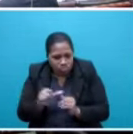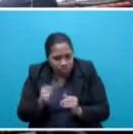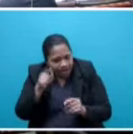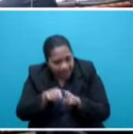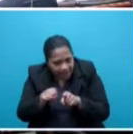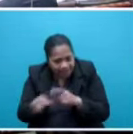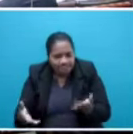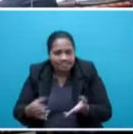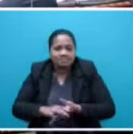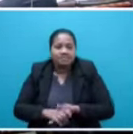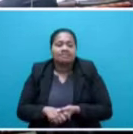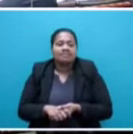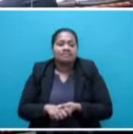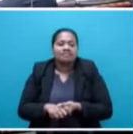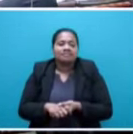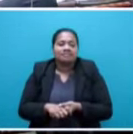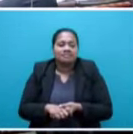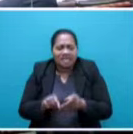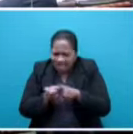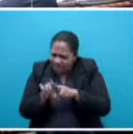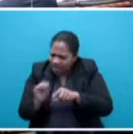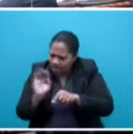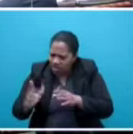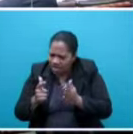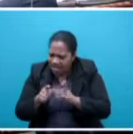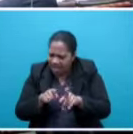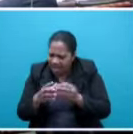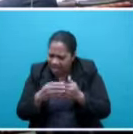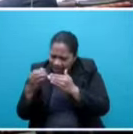You learn from your leader.